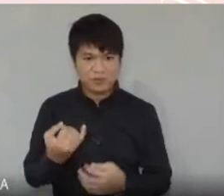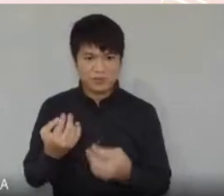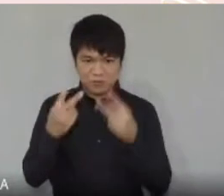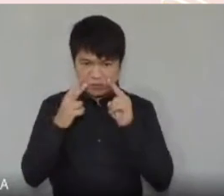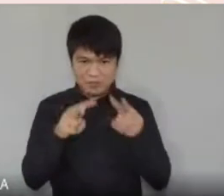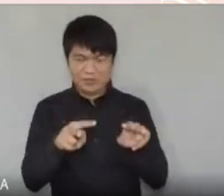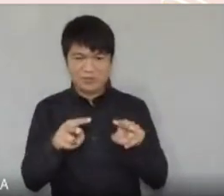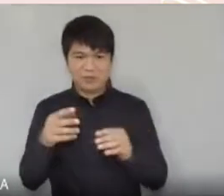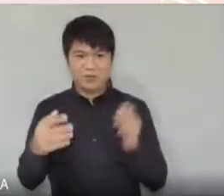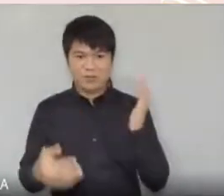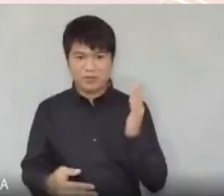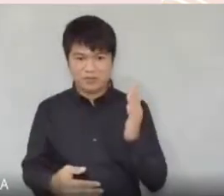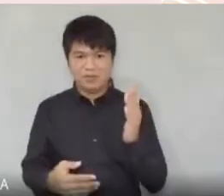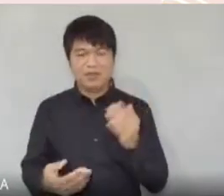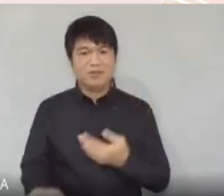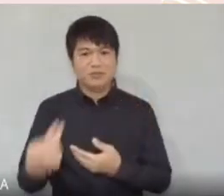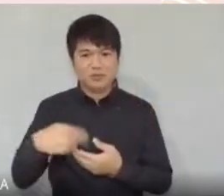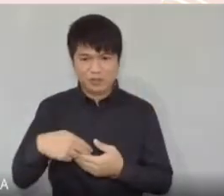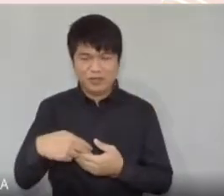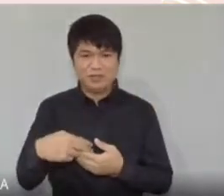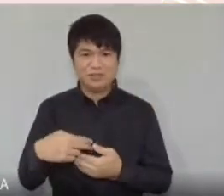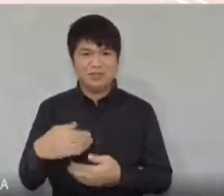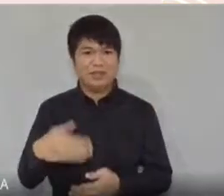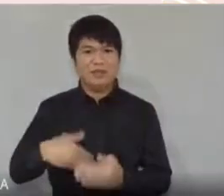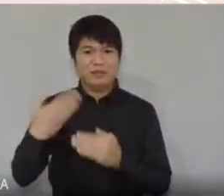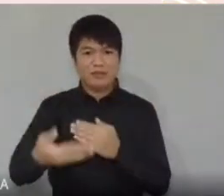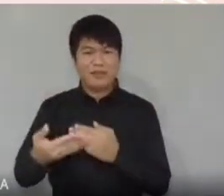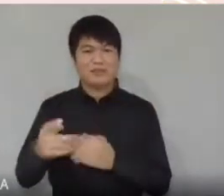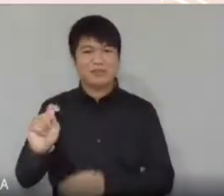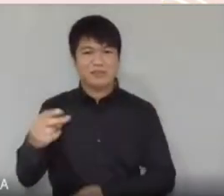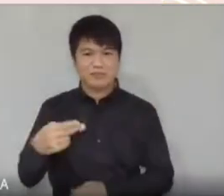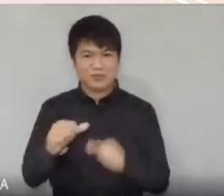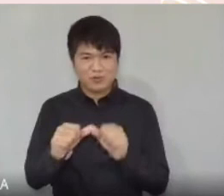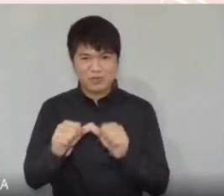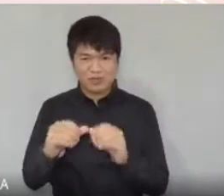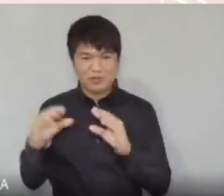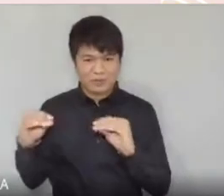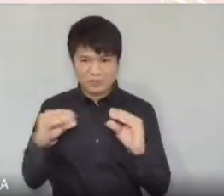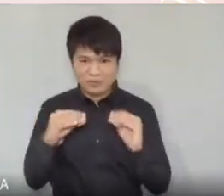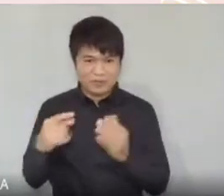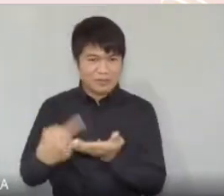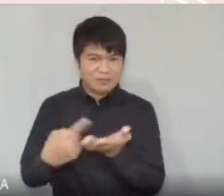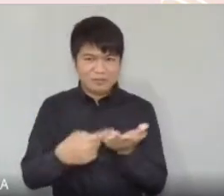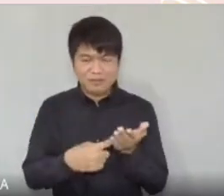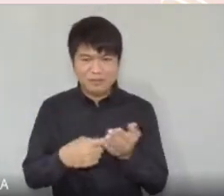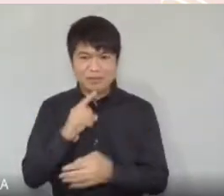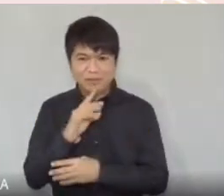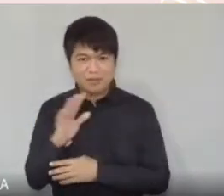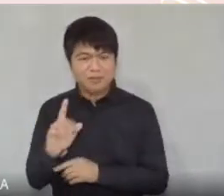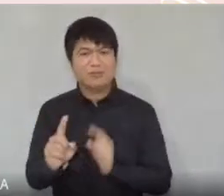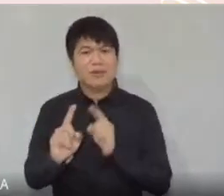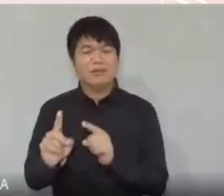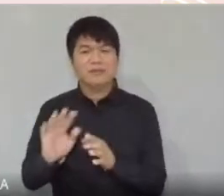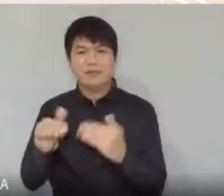more feedback from you and more discussions with you. Your input is very much welcome.